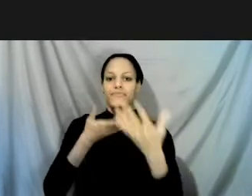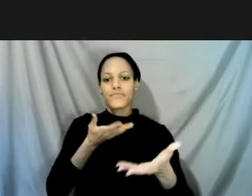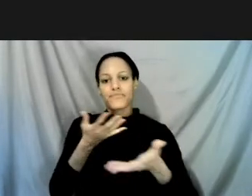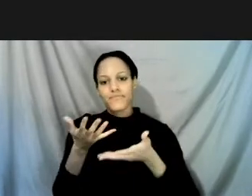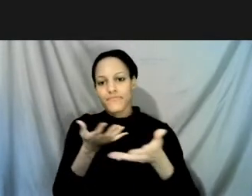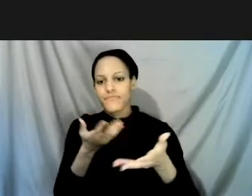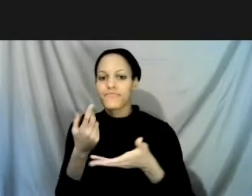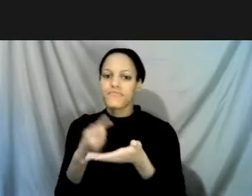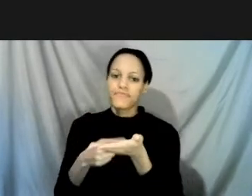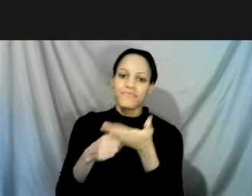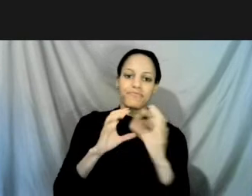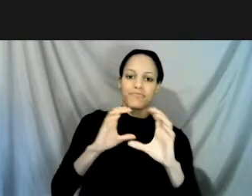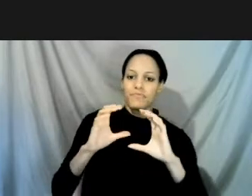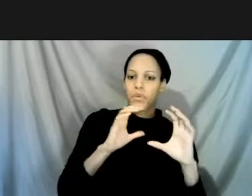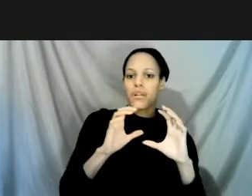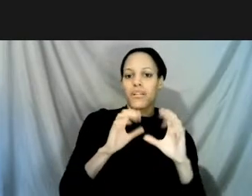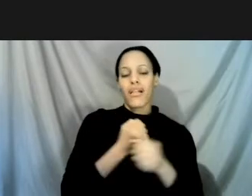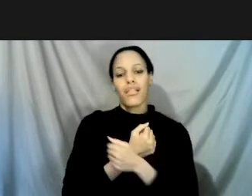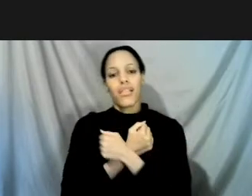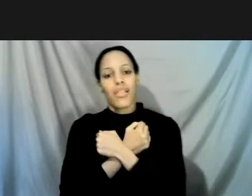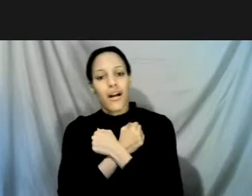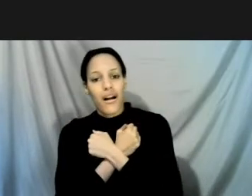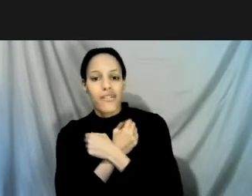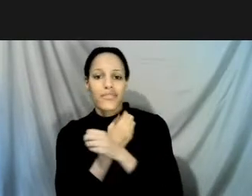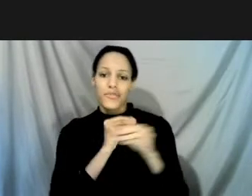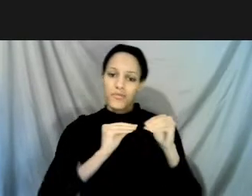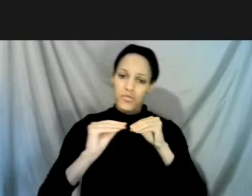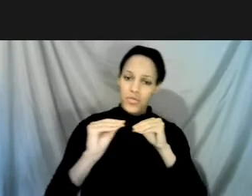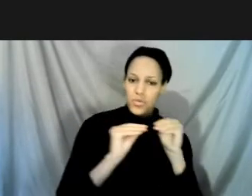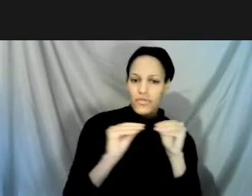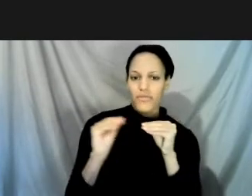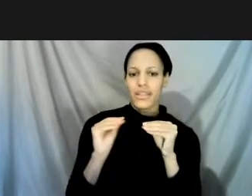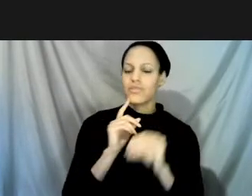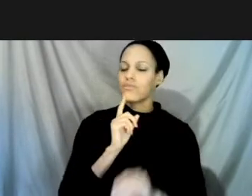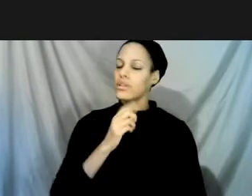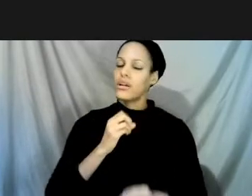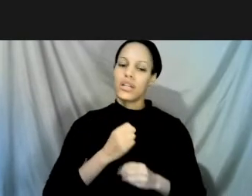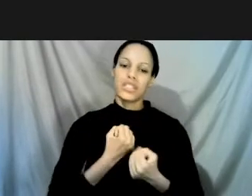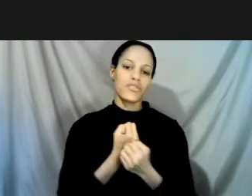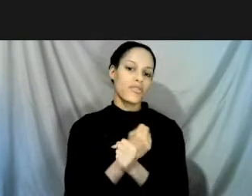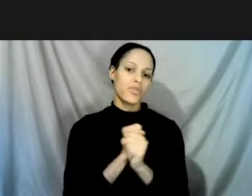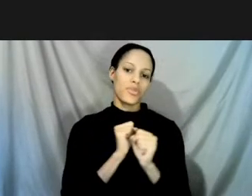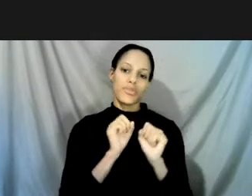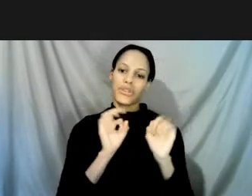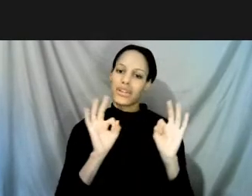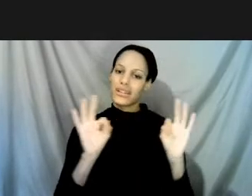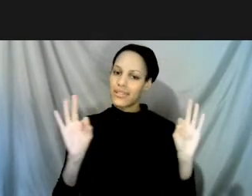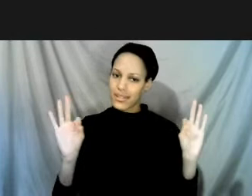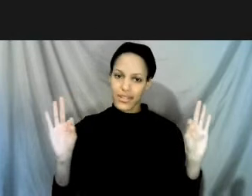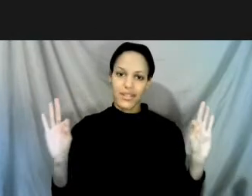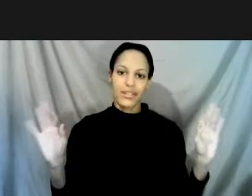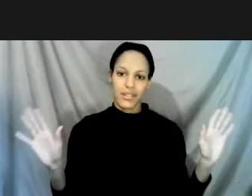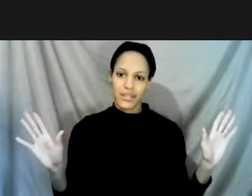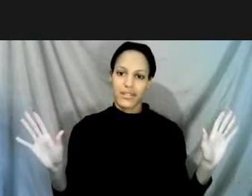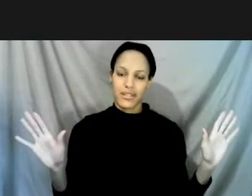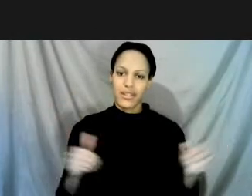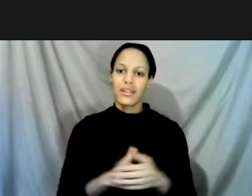through movement. And it is so freeing. I remember saying to one of my students,